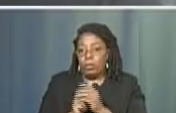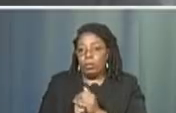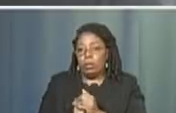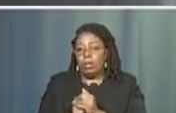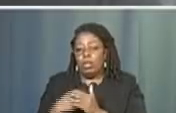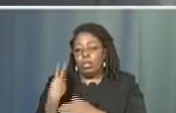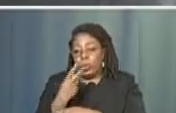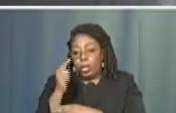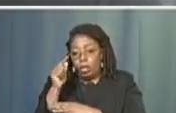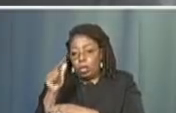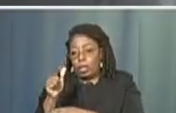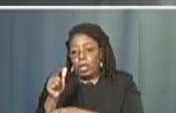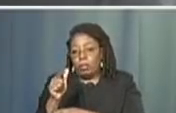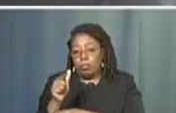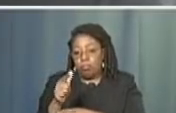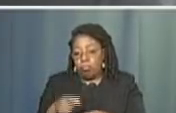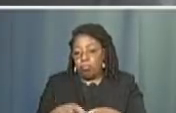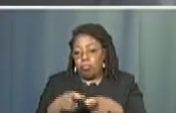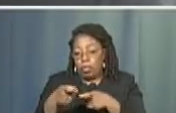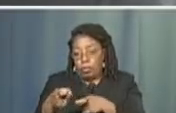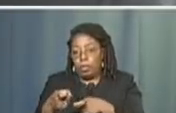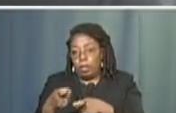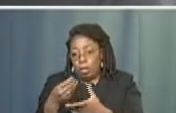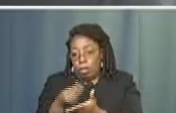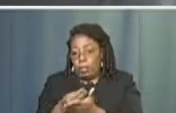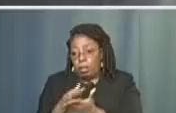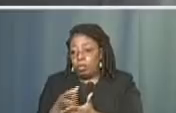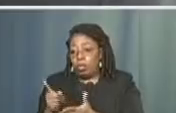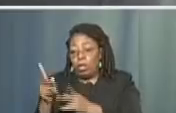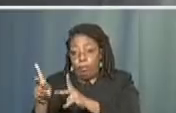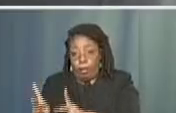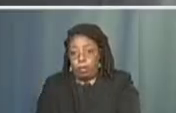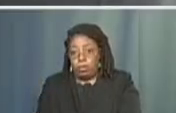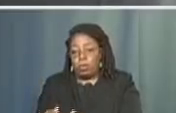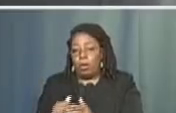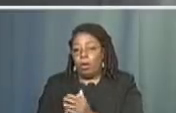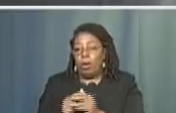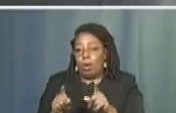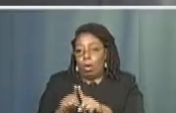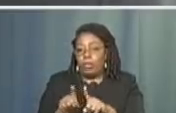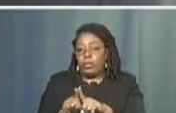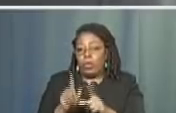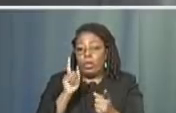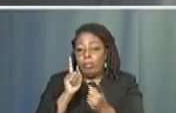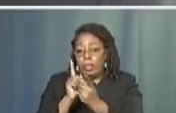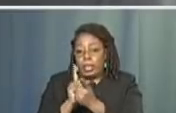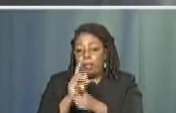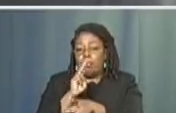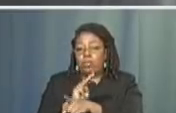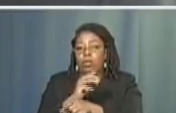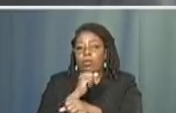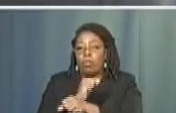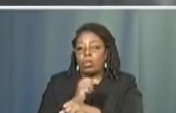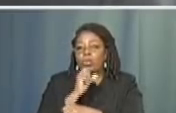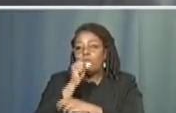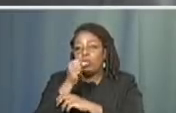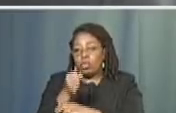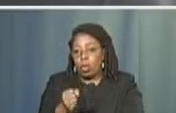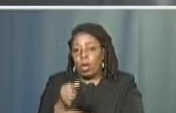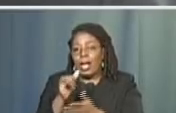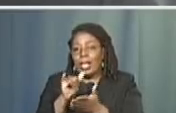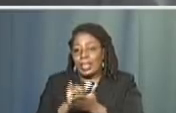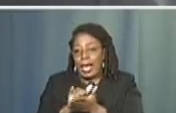we are looking at dispersing those to the vendors. But we are also meeting with the Ministry of Works to ensure that